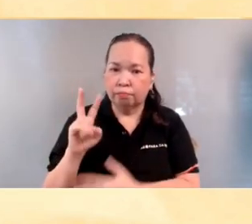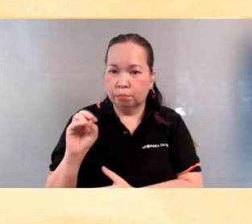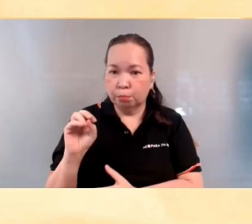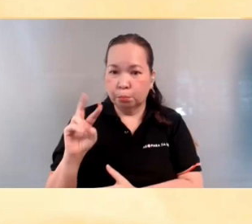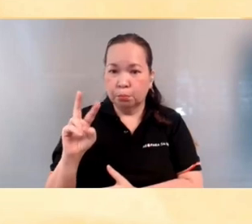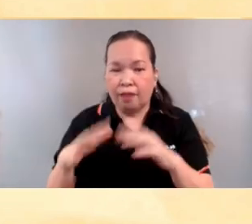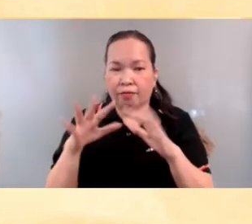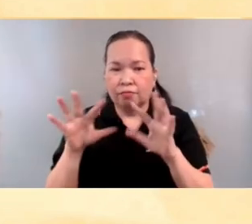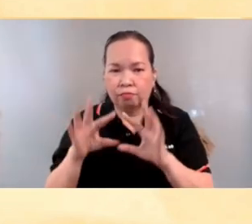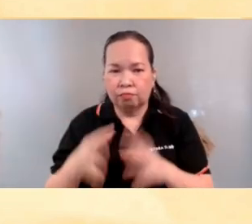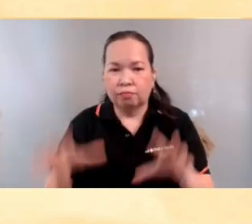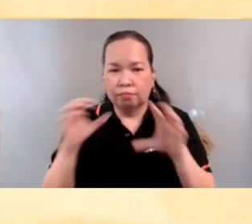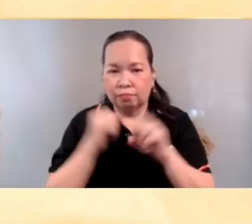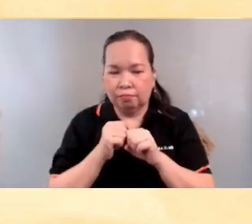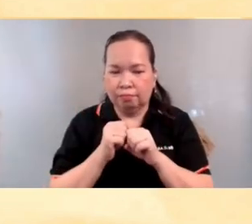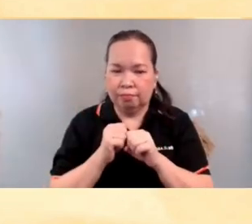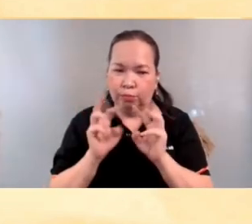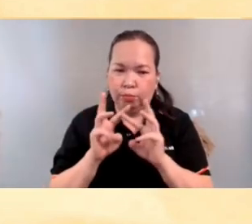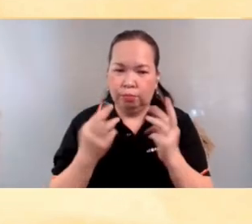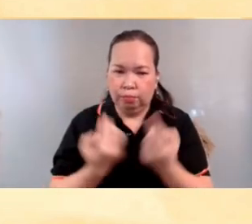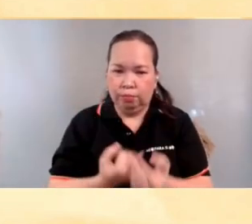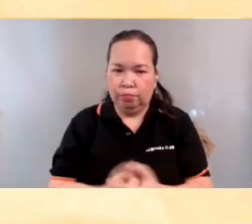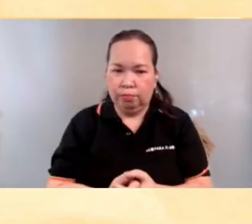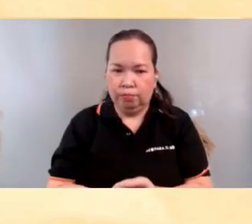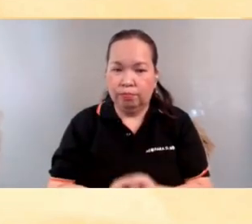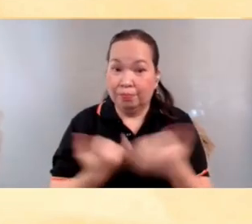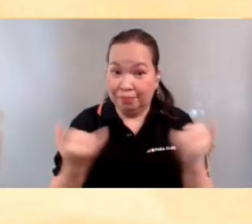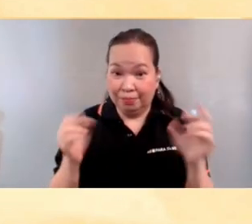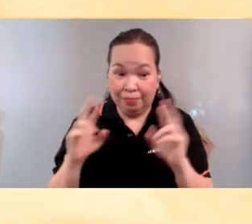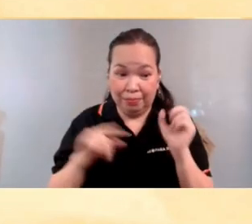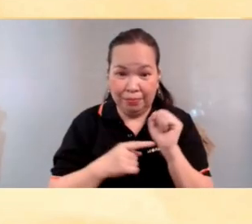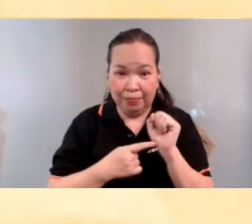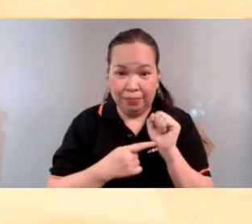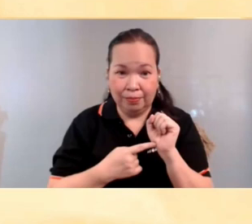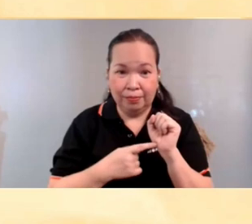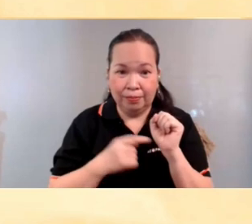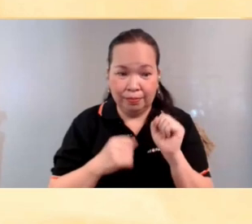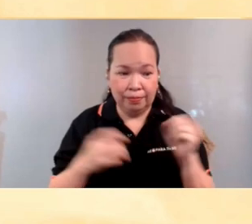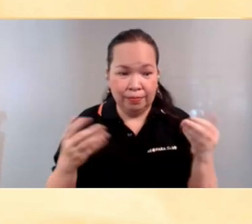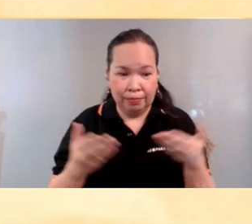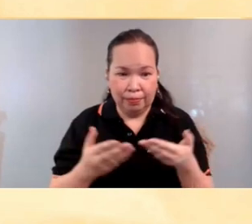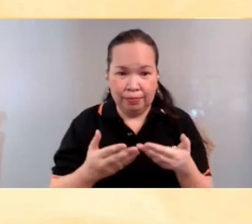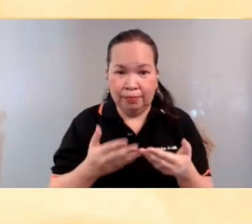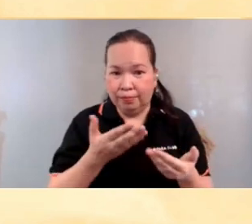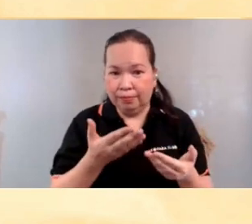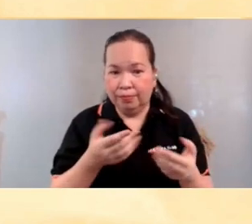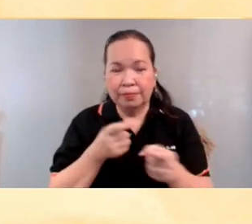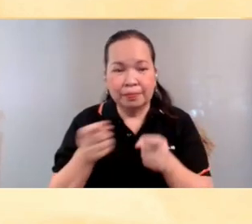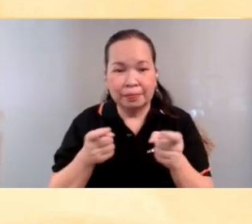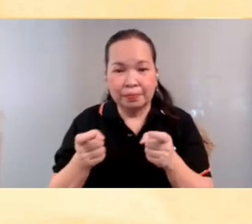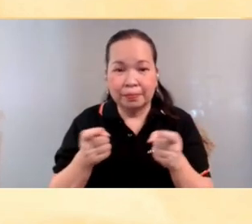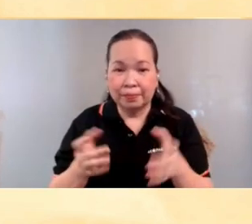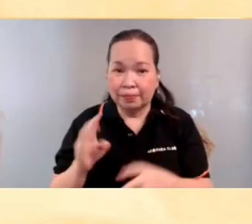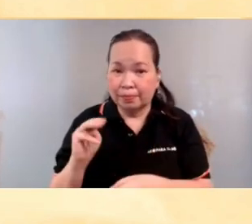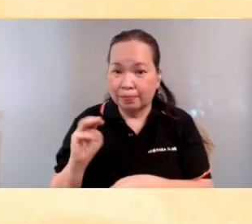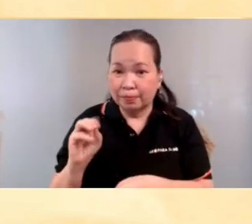sessions. So let's officially begin. Allow me to introduce to you the moderator of the Ako Para sa